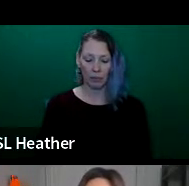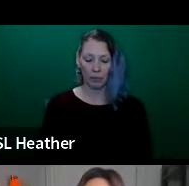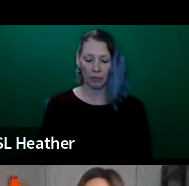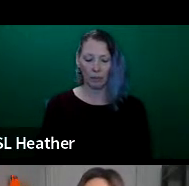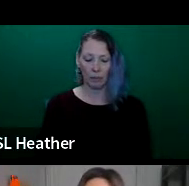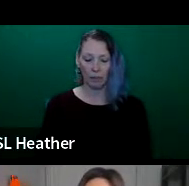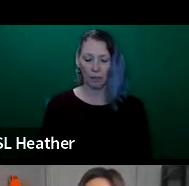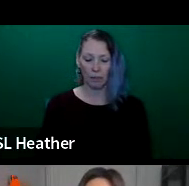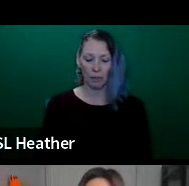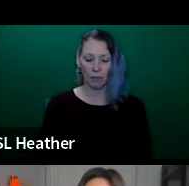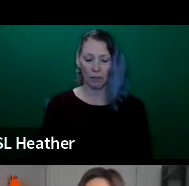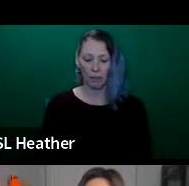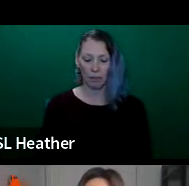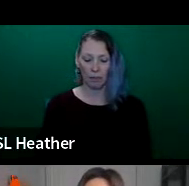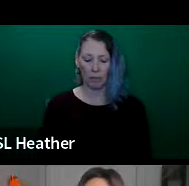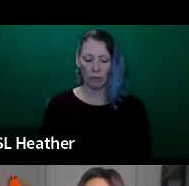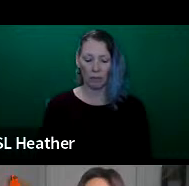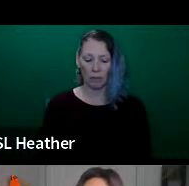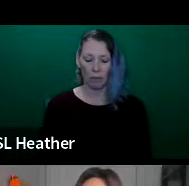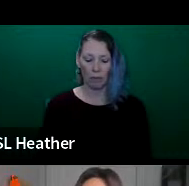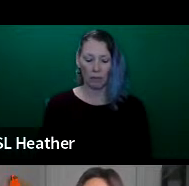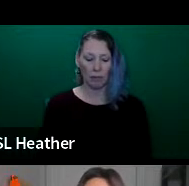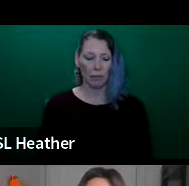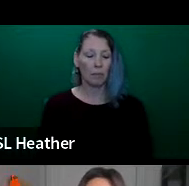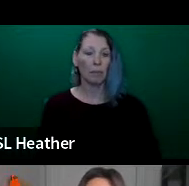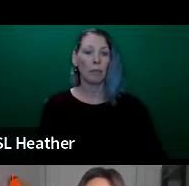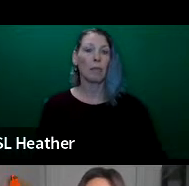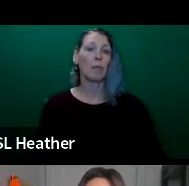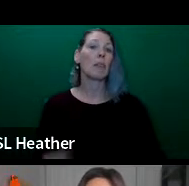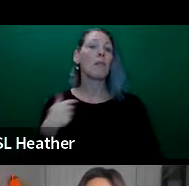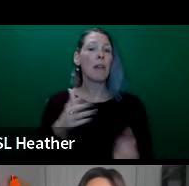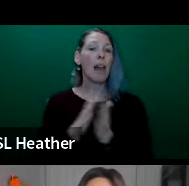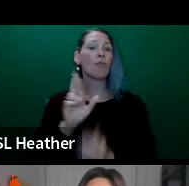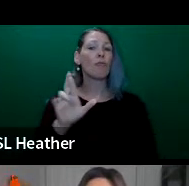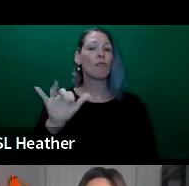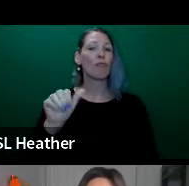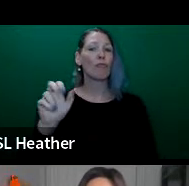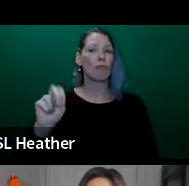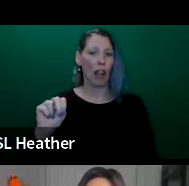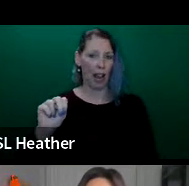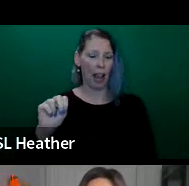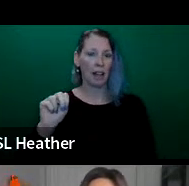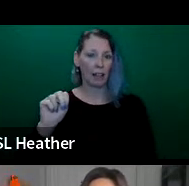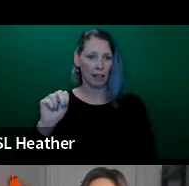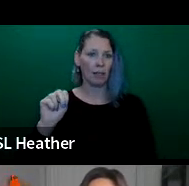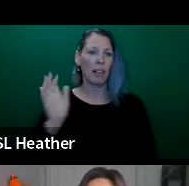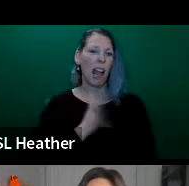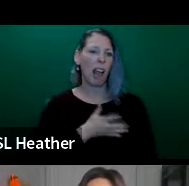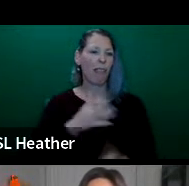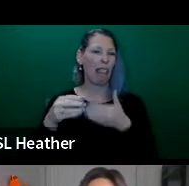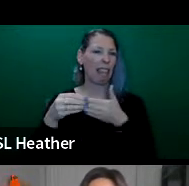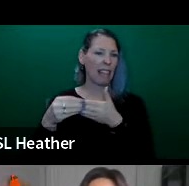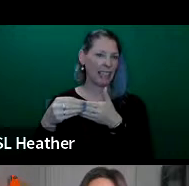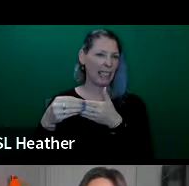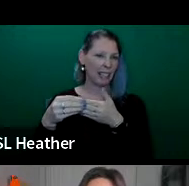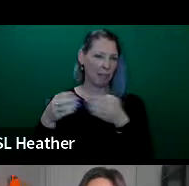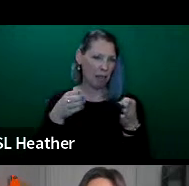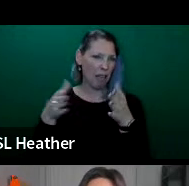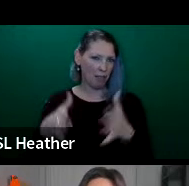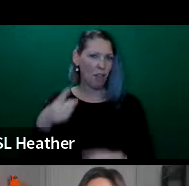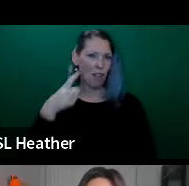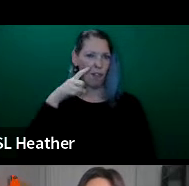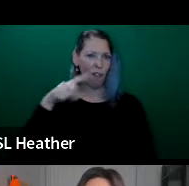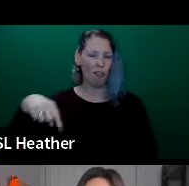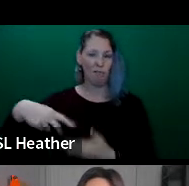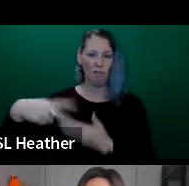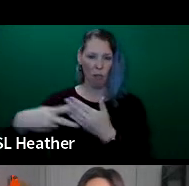so that we won't delay any further, I'm going to ask that Ryan LaProuse, who is our lead planner for the